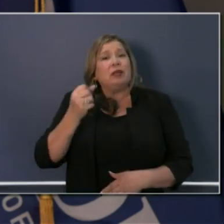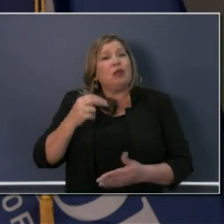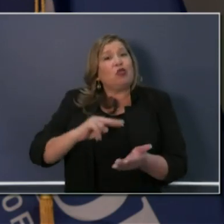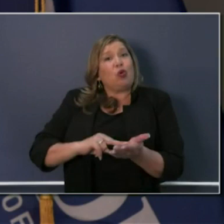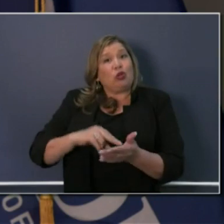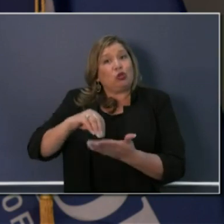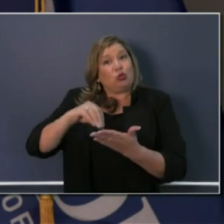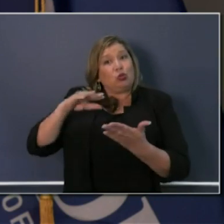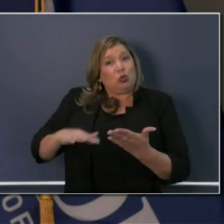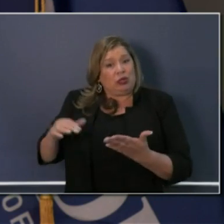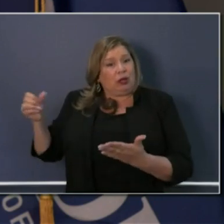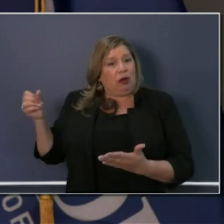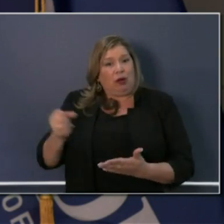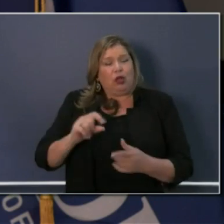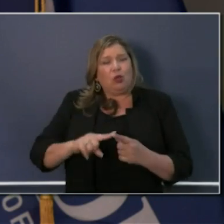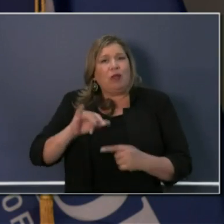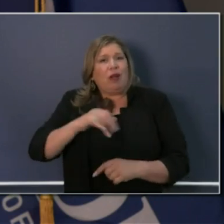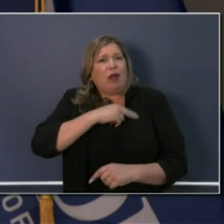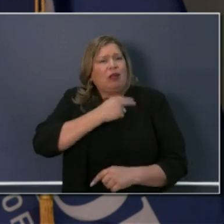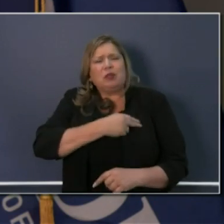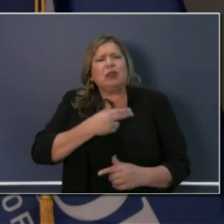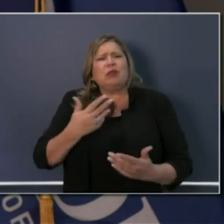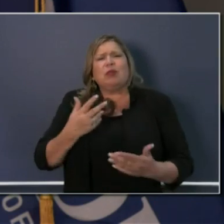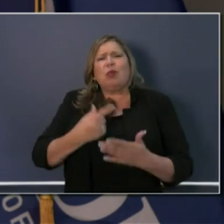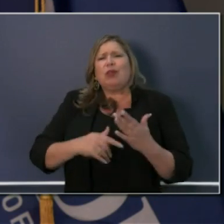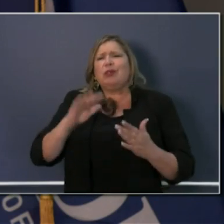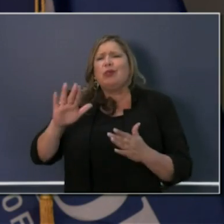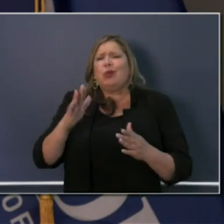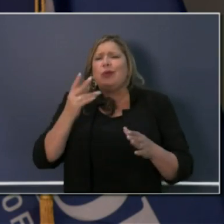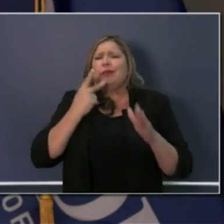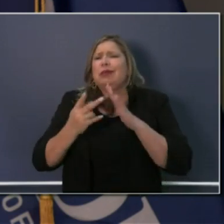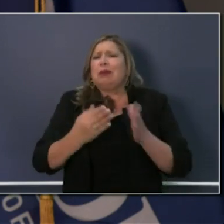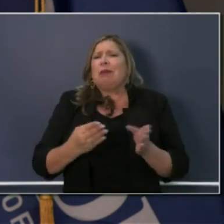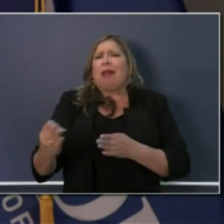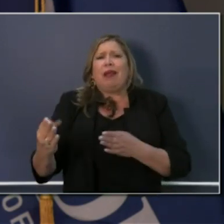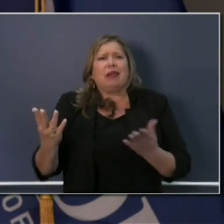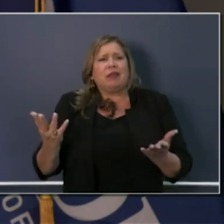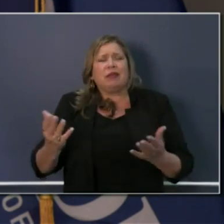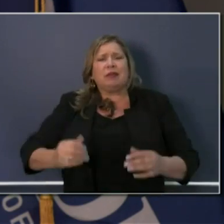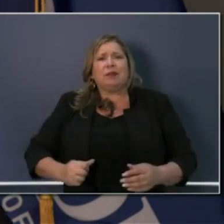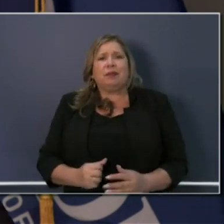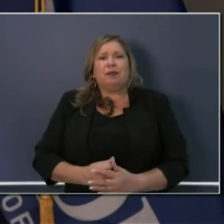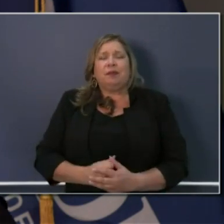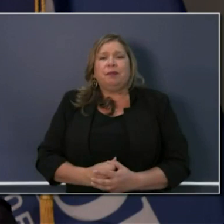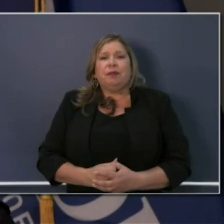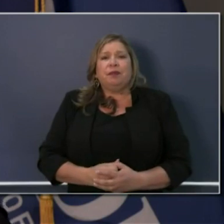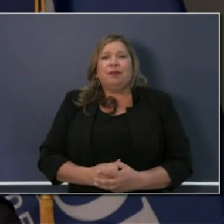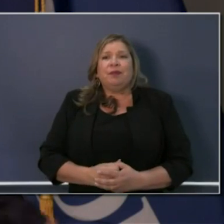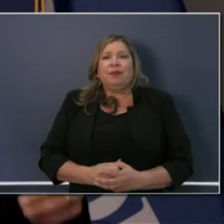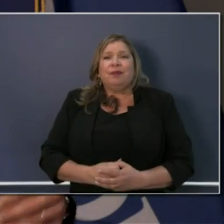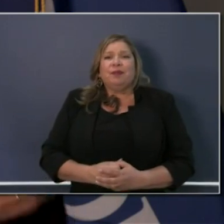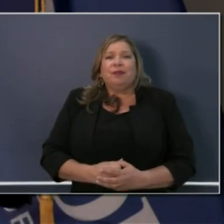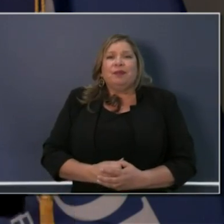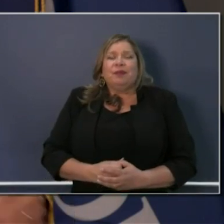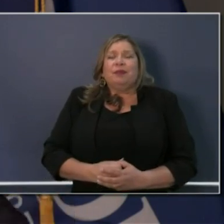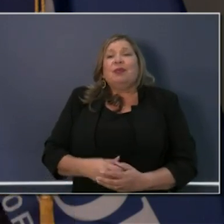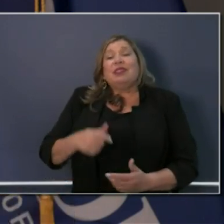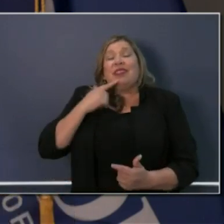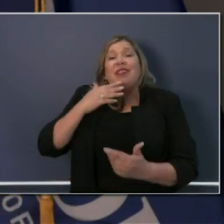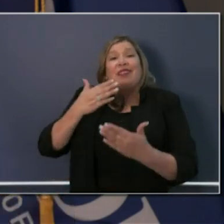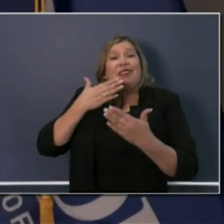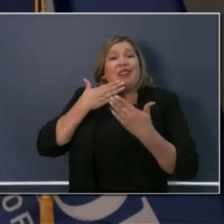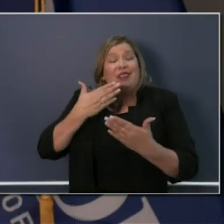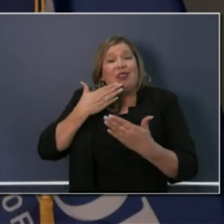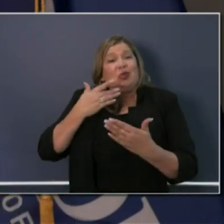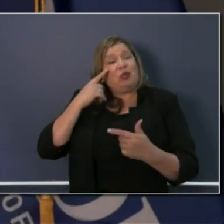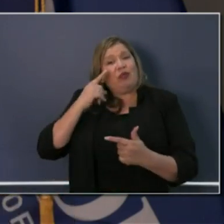hospitals. Can you talk a bit about what you're planning to do on that front? Yeah, so we have an executive order. Thank you for prompting this. We call it omnibus